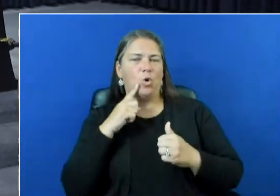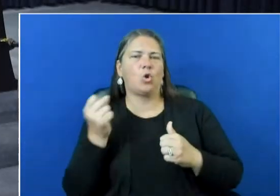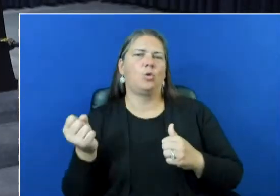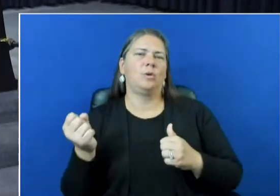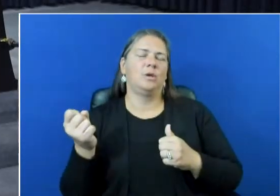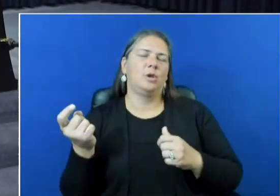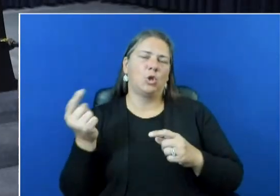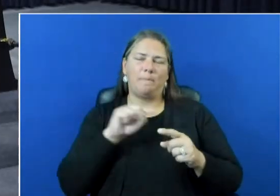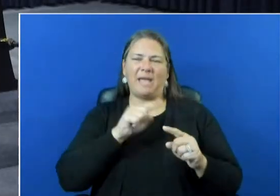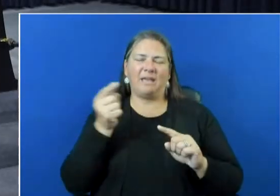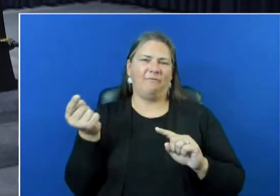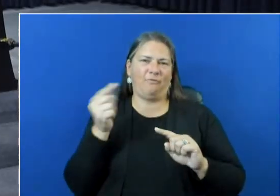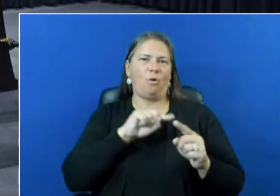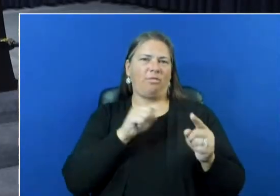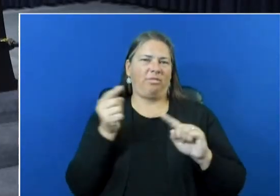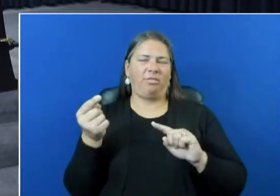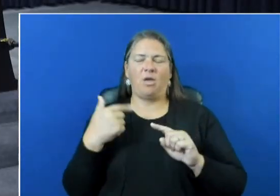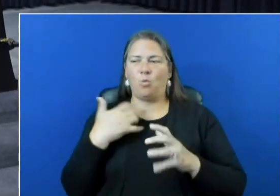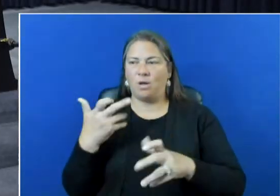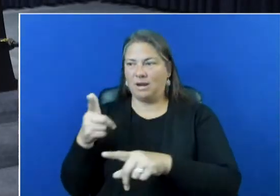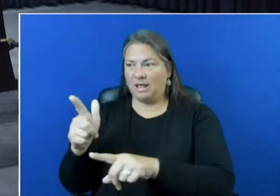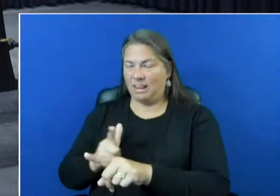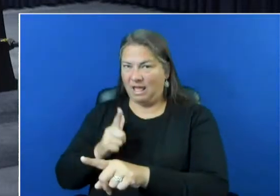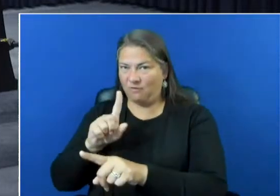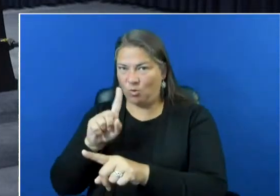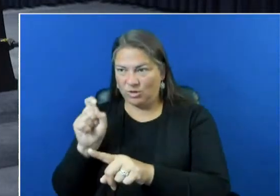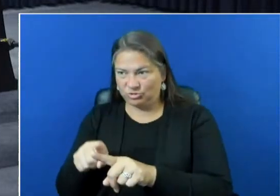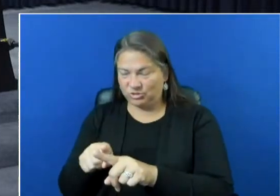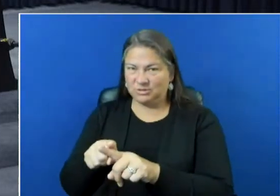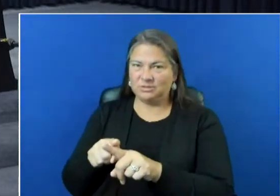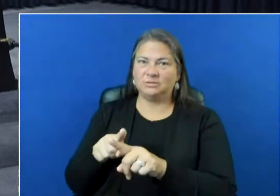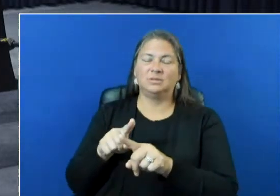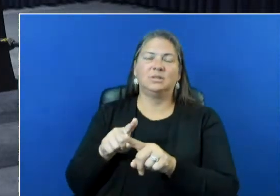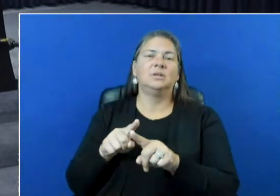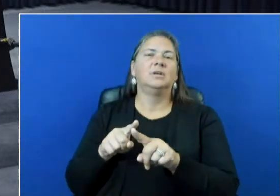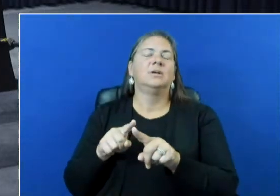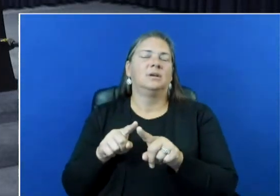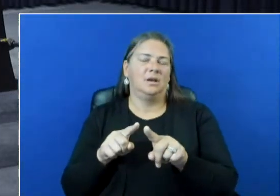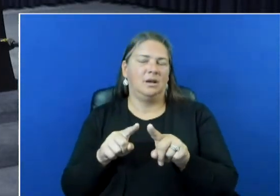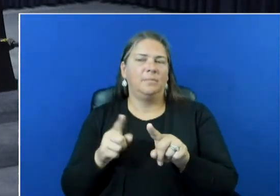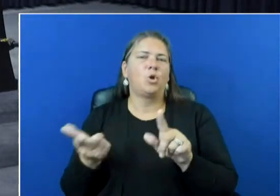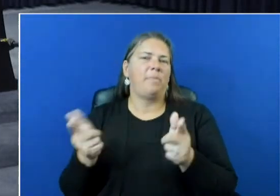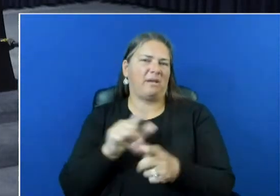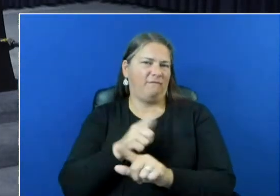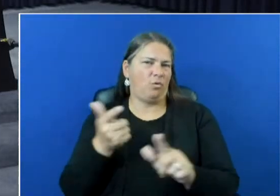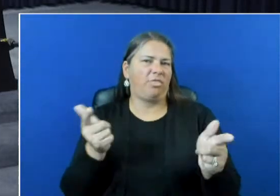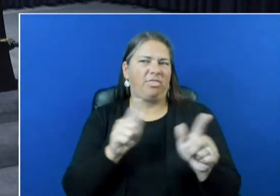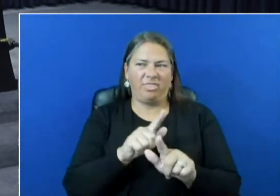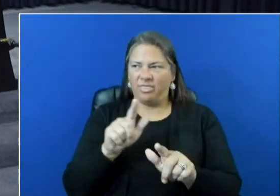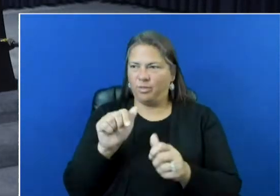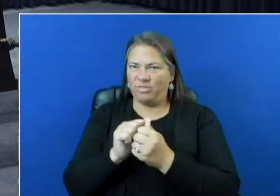and take a live question here. And then James, if we have the ability to go back and forth.